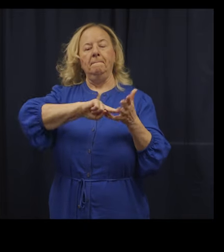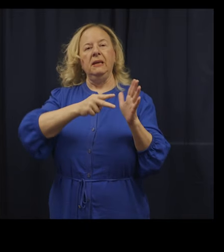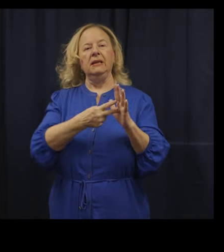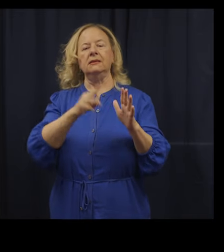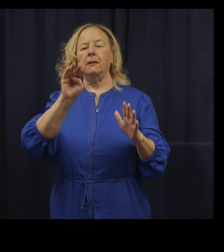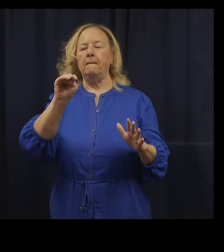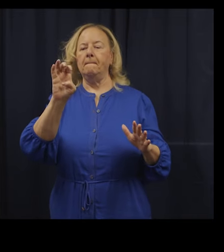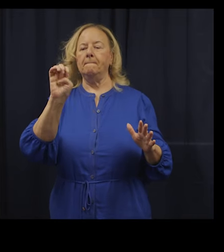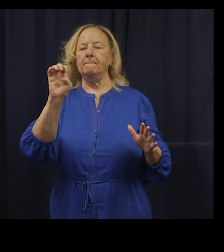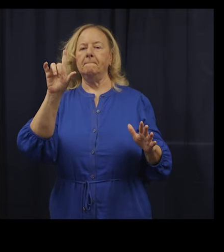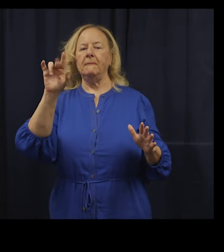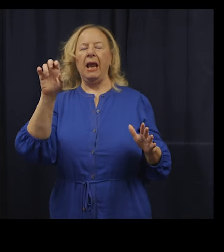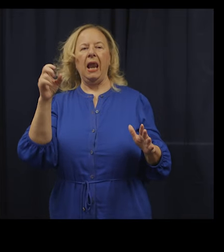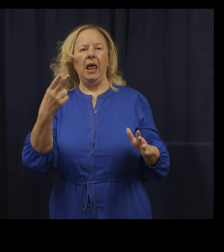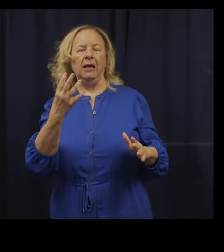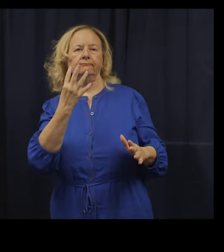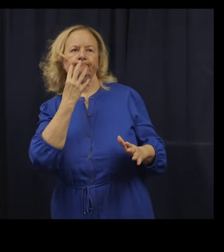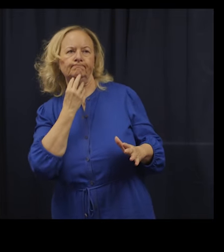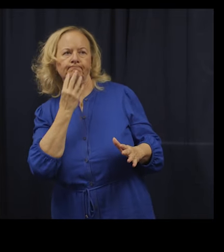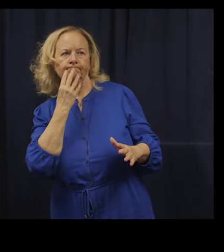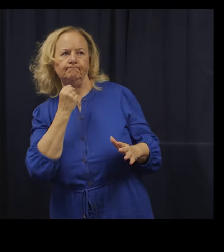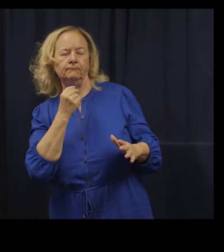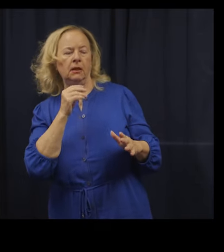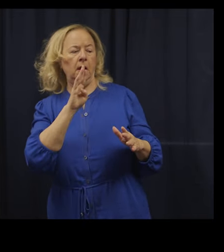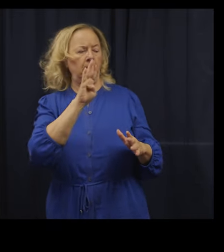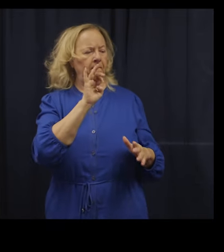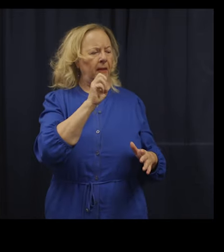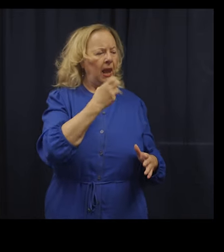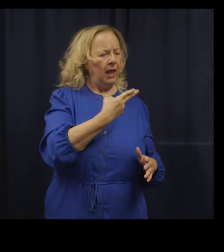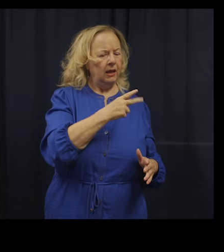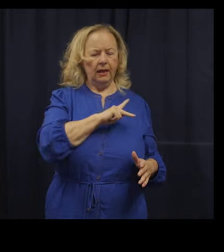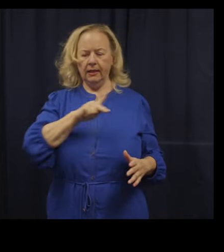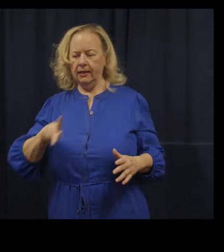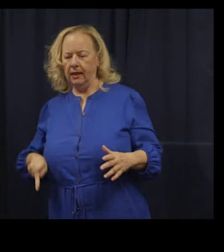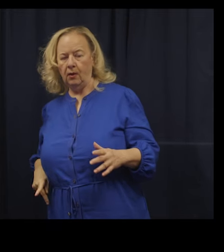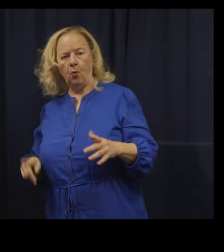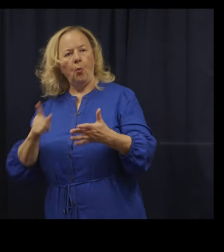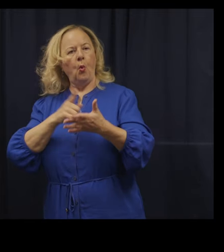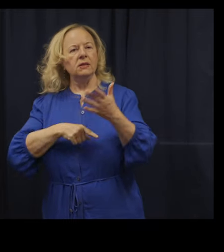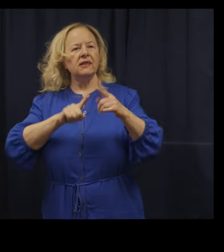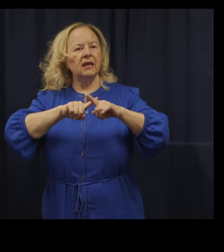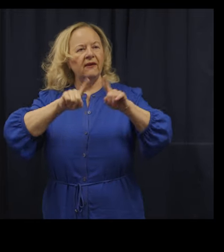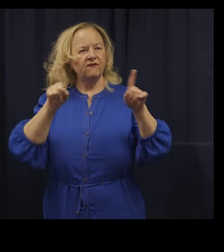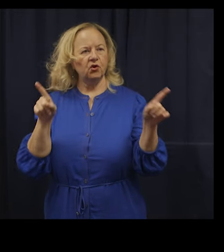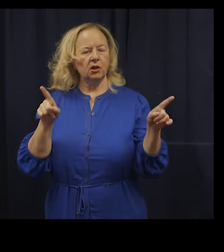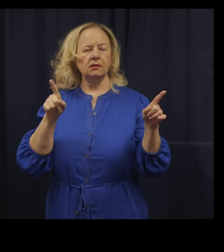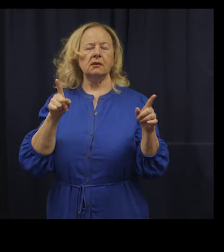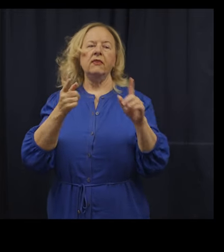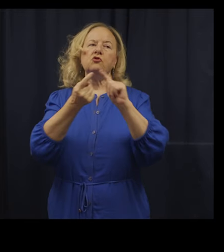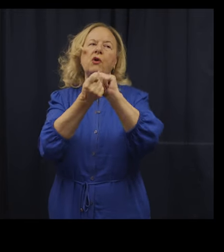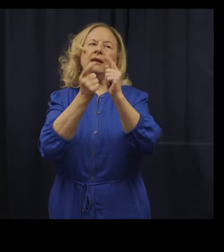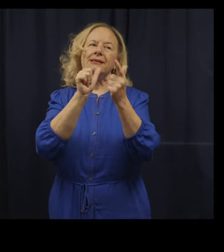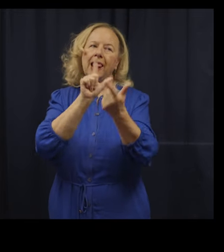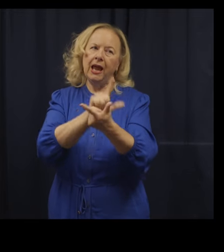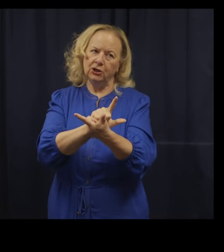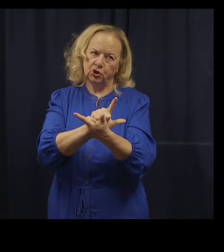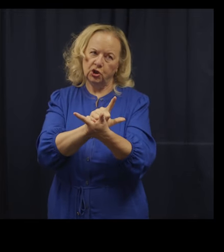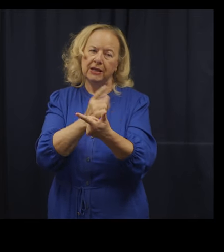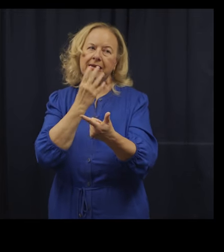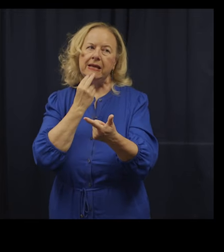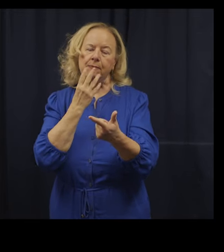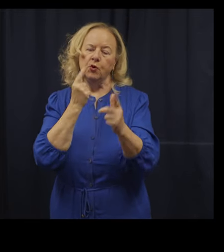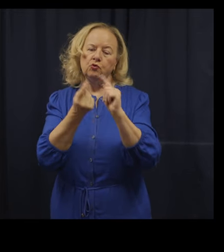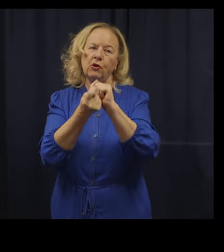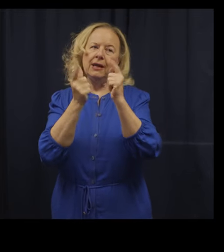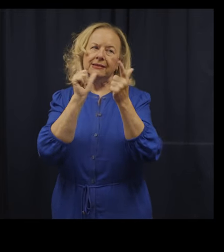Melech. But what's the difference between a melech and a king? That's not really the correct translation. Most